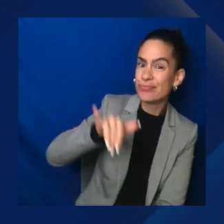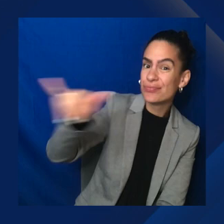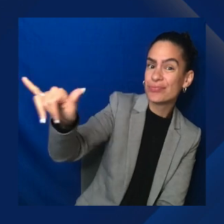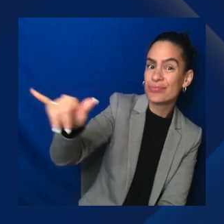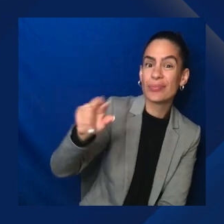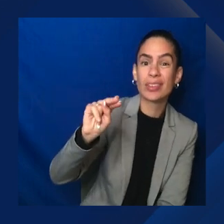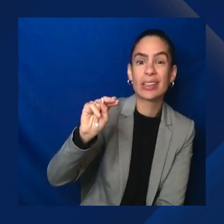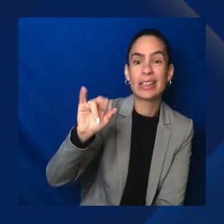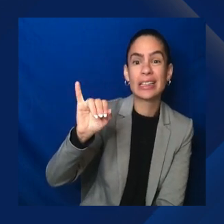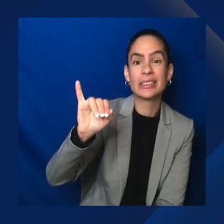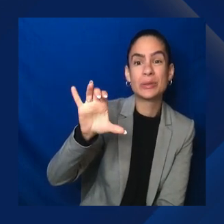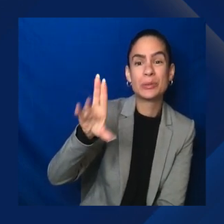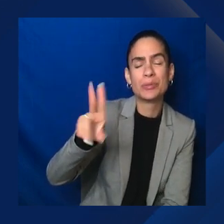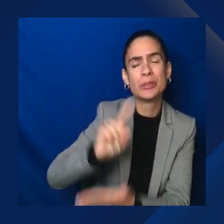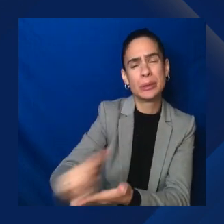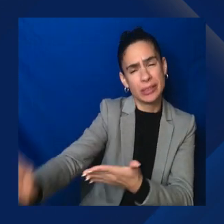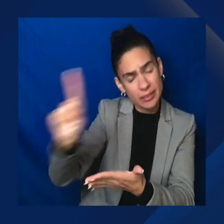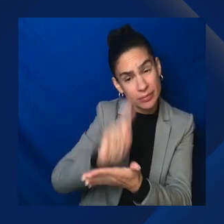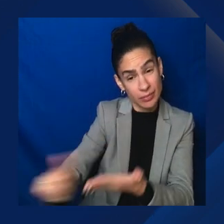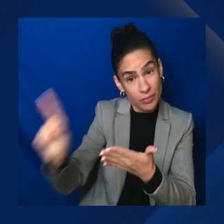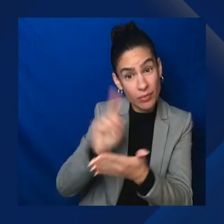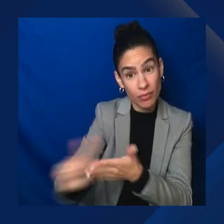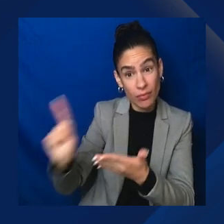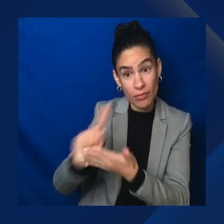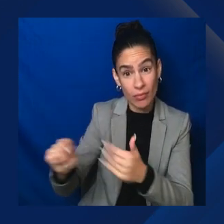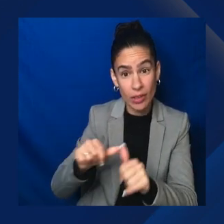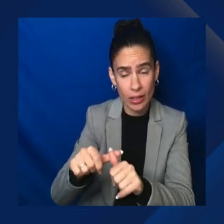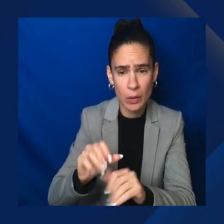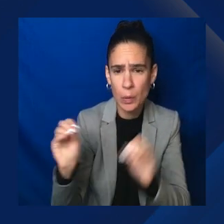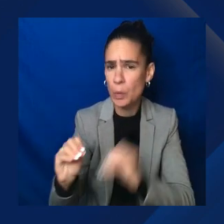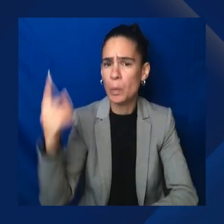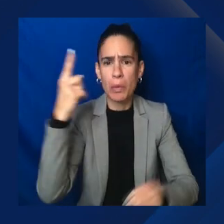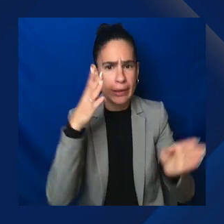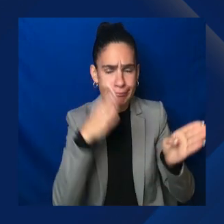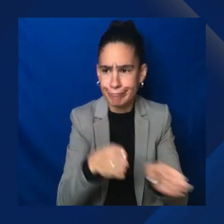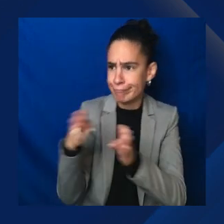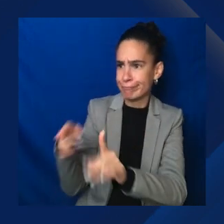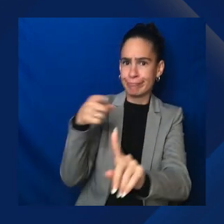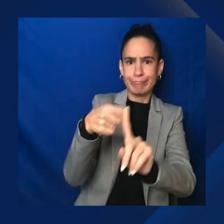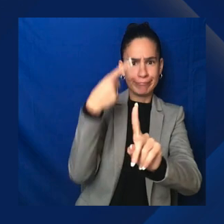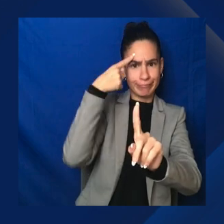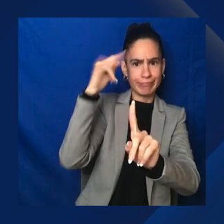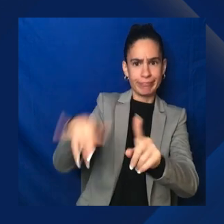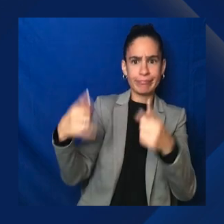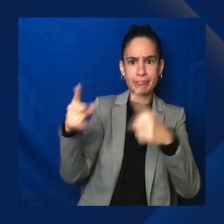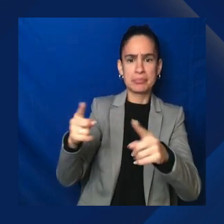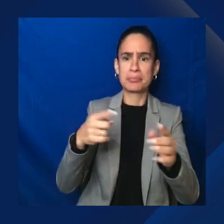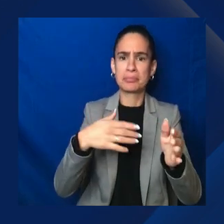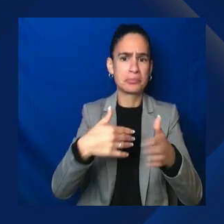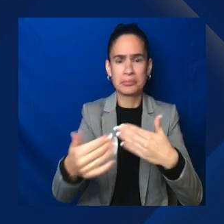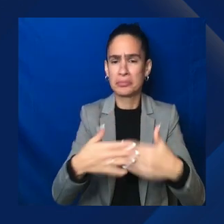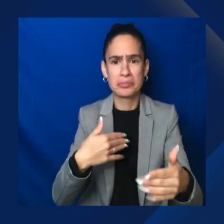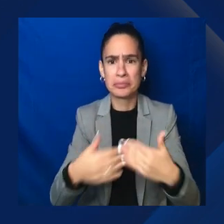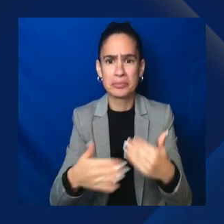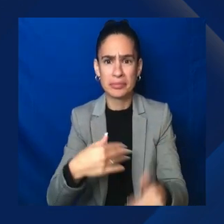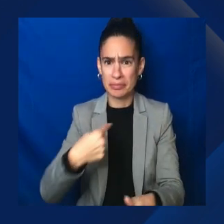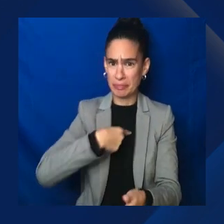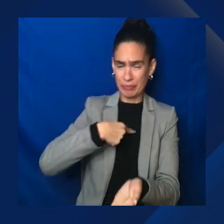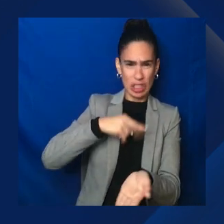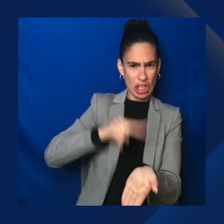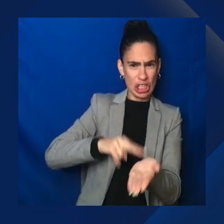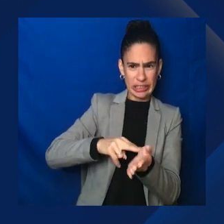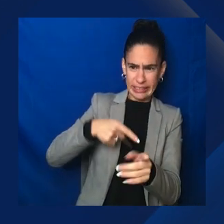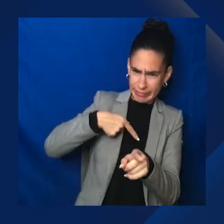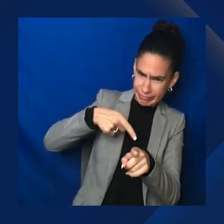mentally prepare you for, not even being an obstetrical nurse. I would like every member of Congress and